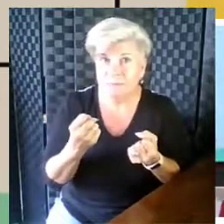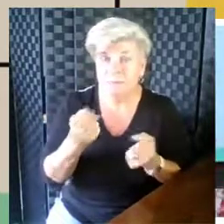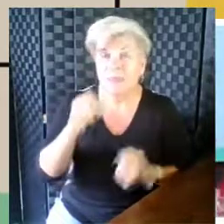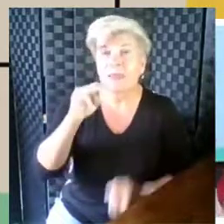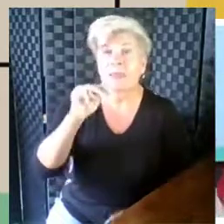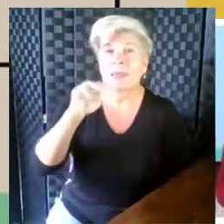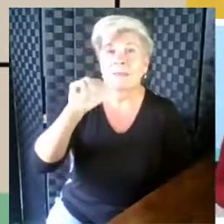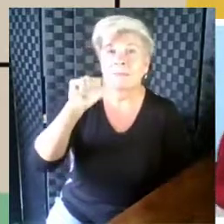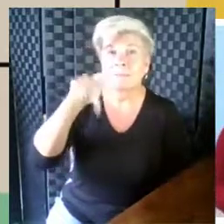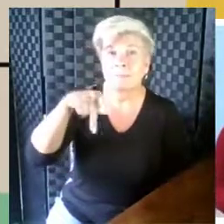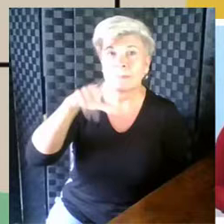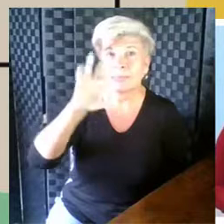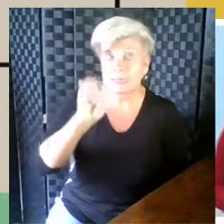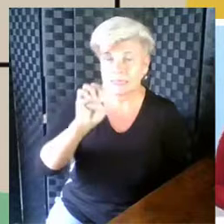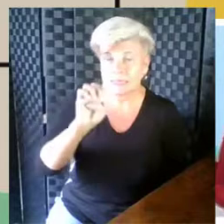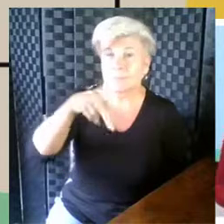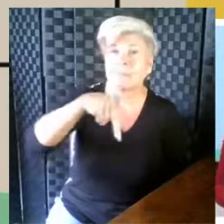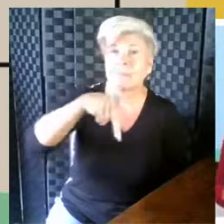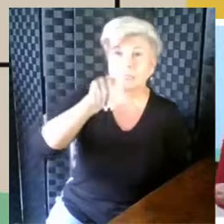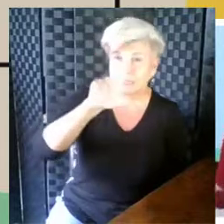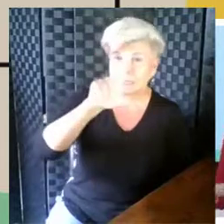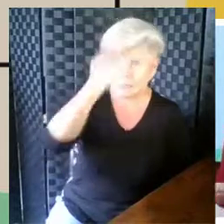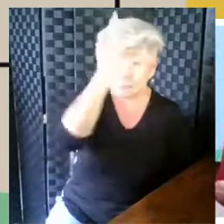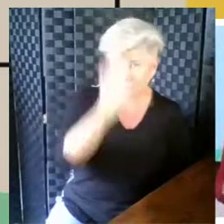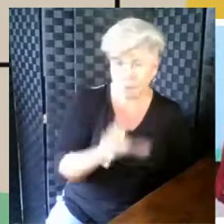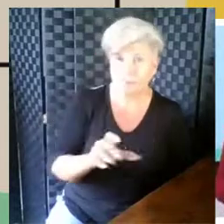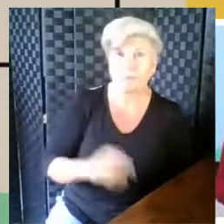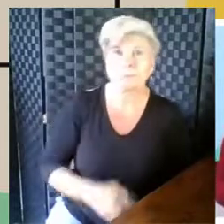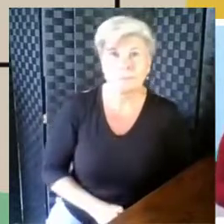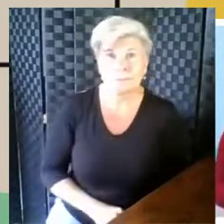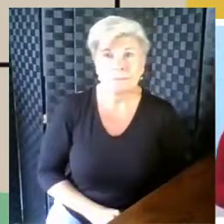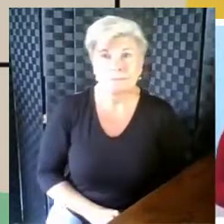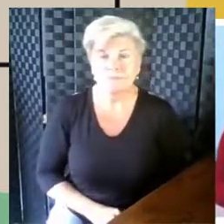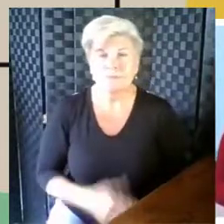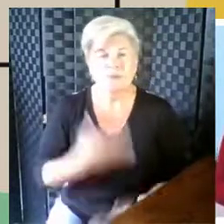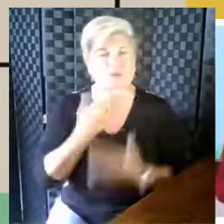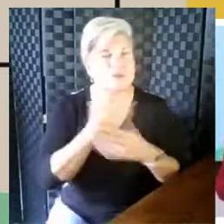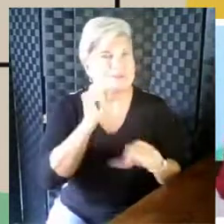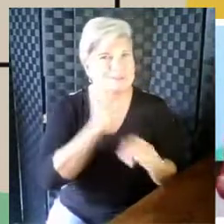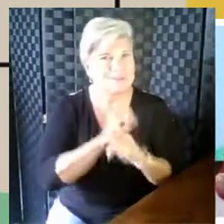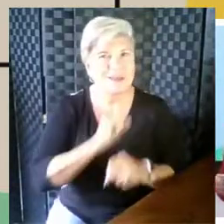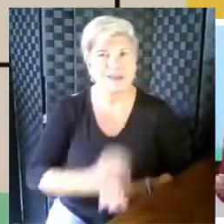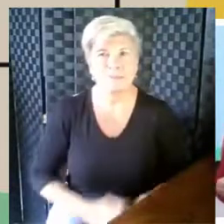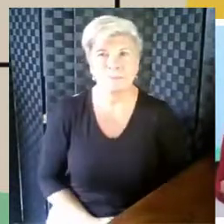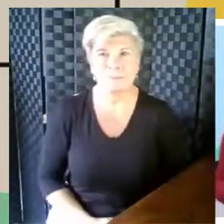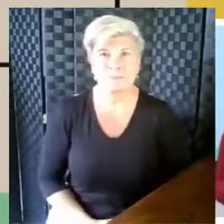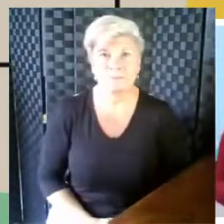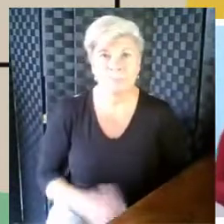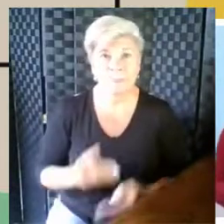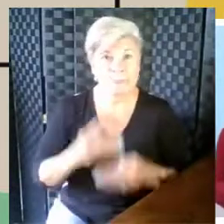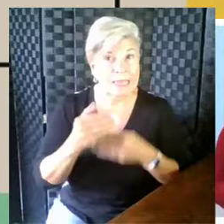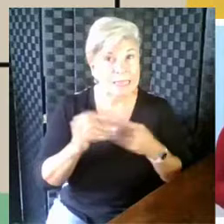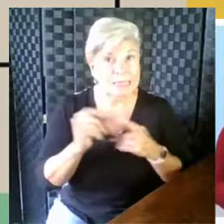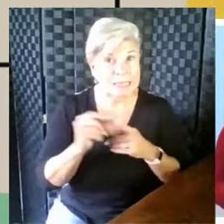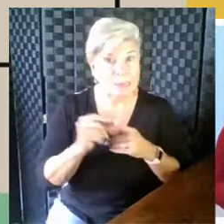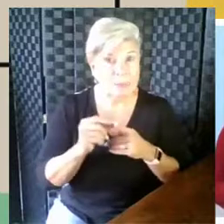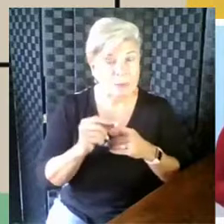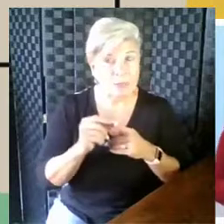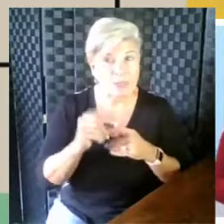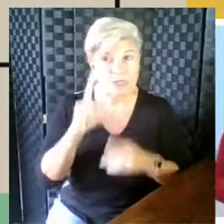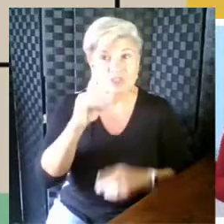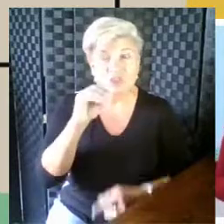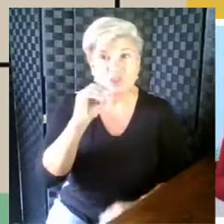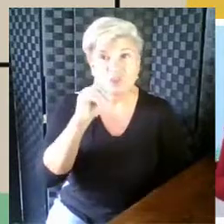If you said PLE, you are correct. You're doing a great job. The next word is